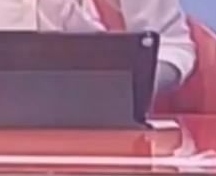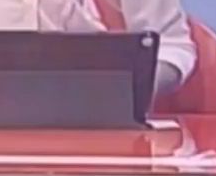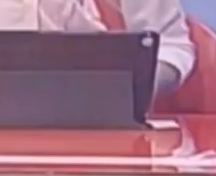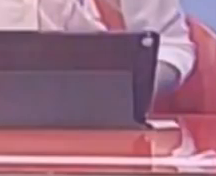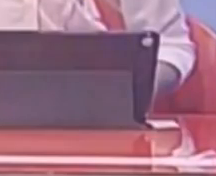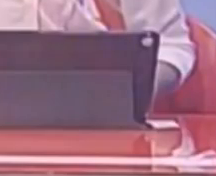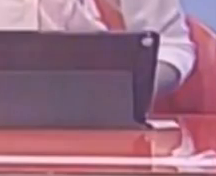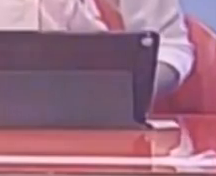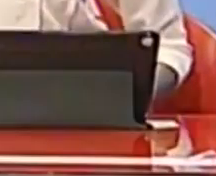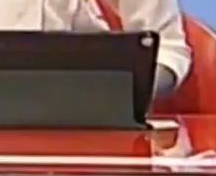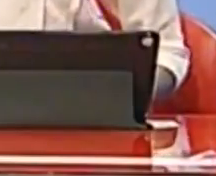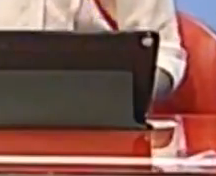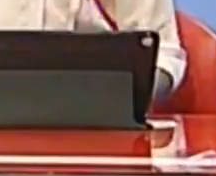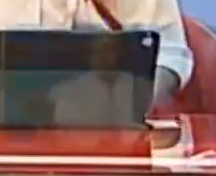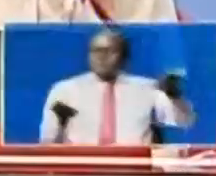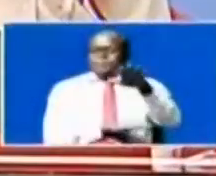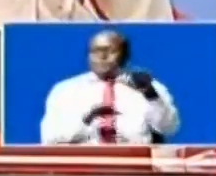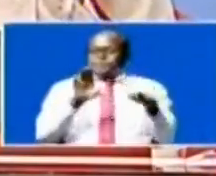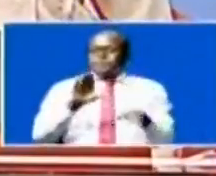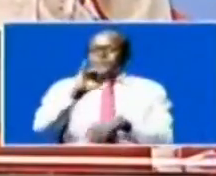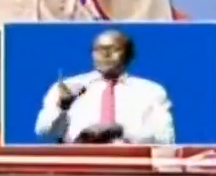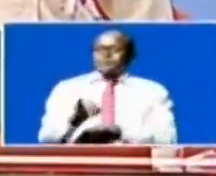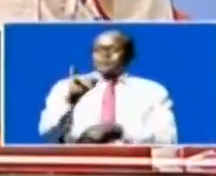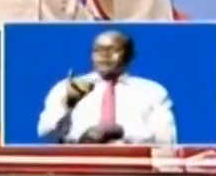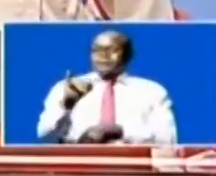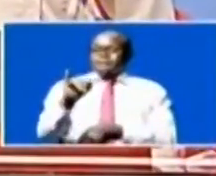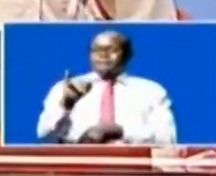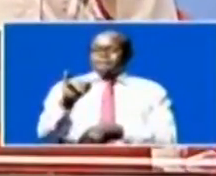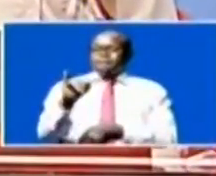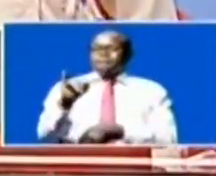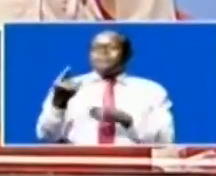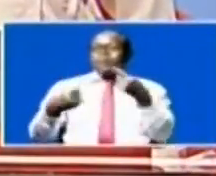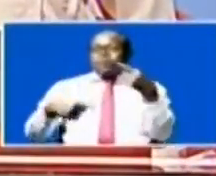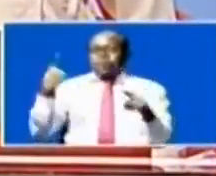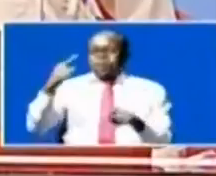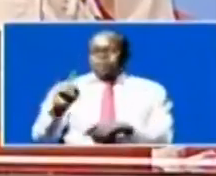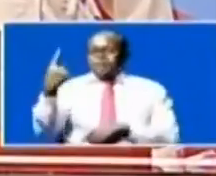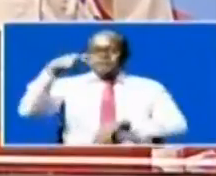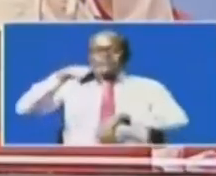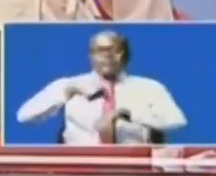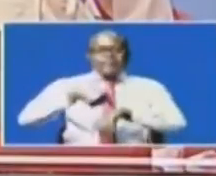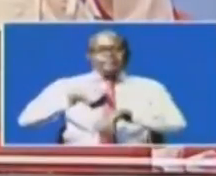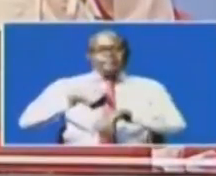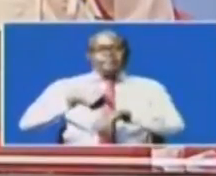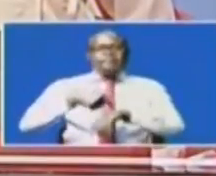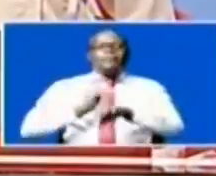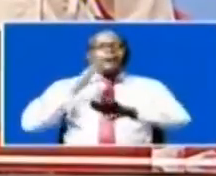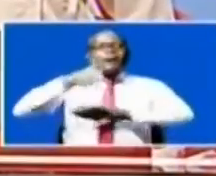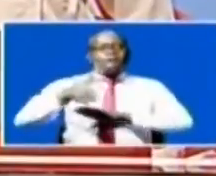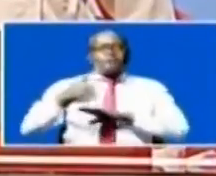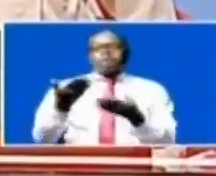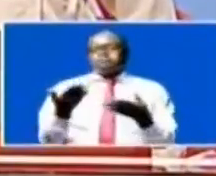Welcome to the broadcast. Now, Deputy Chief Justice Philomena Mwilu has won round one of perhaps her biggest career threatening